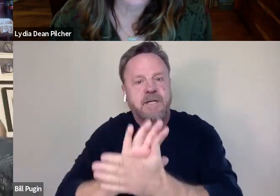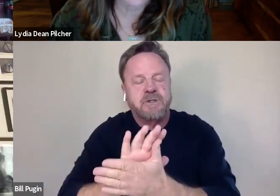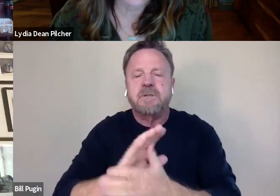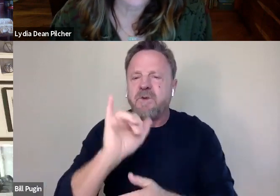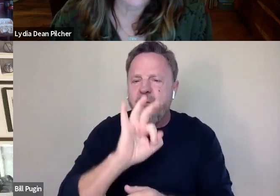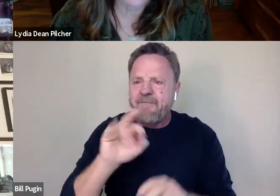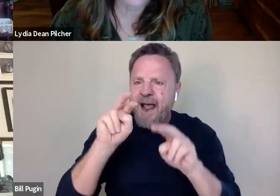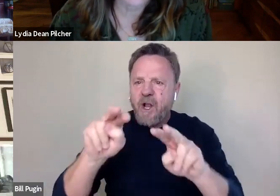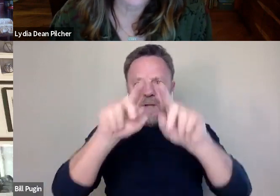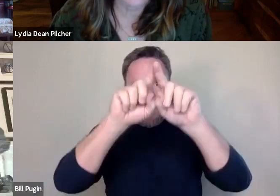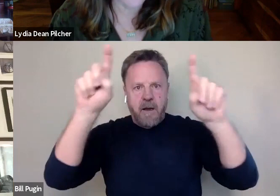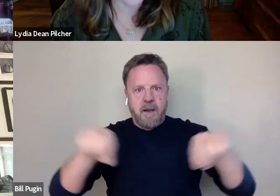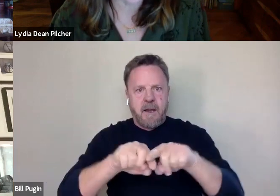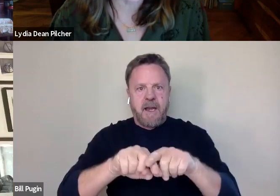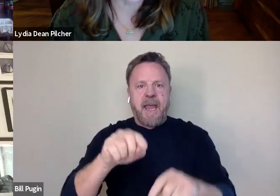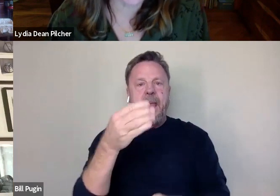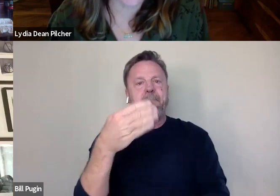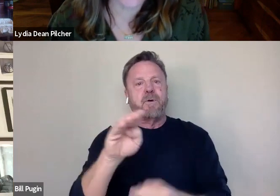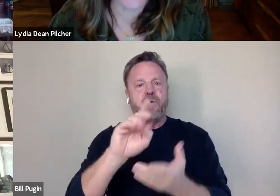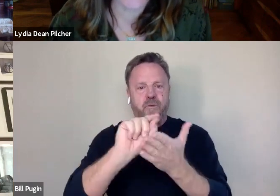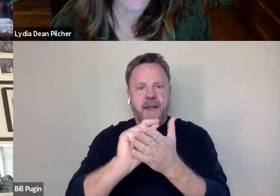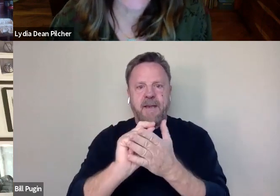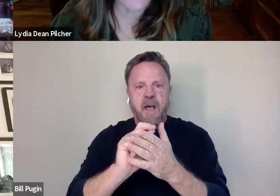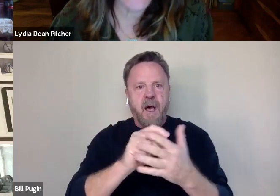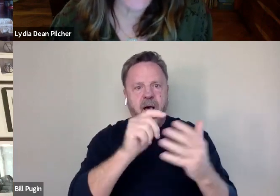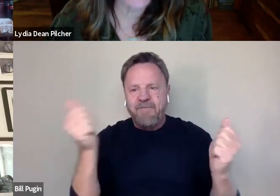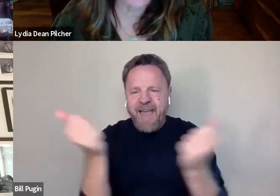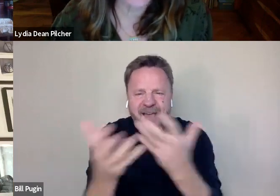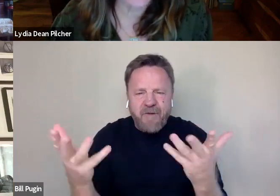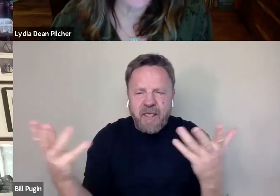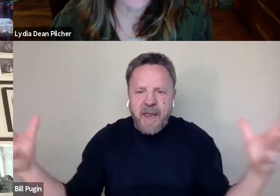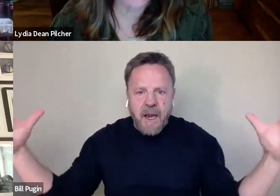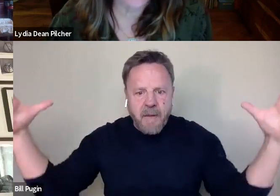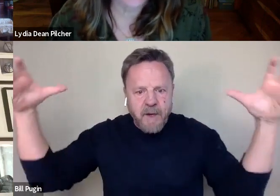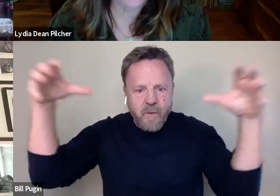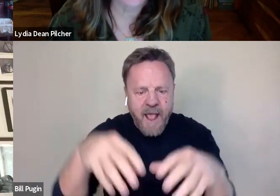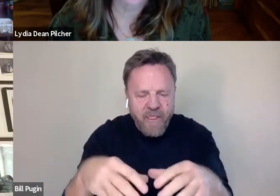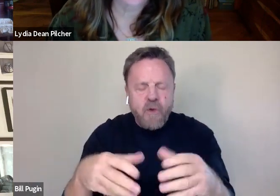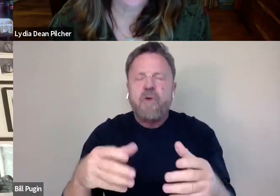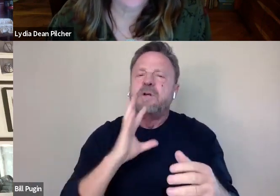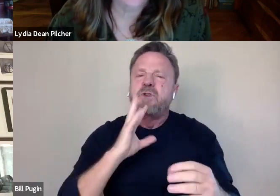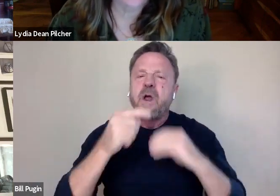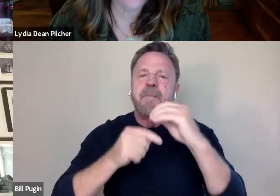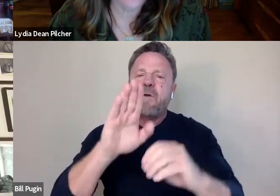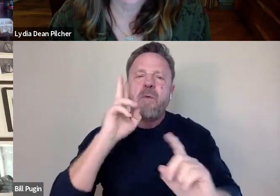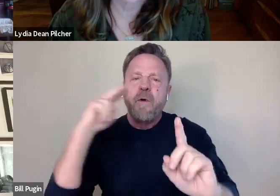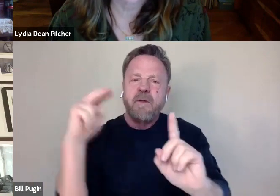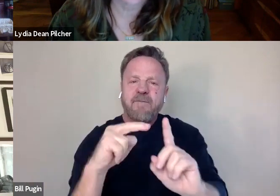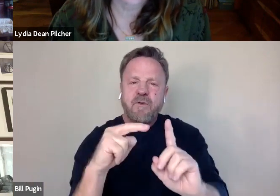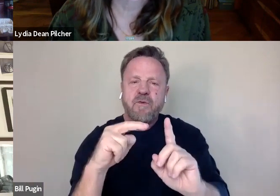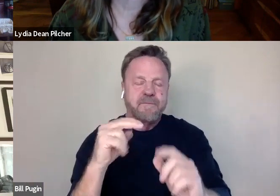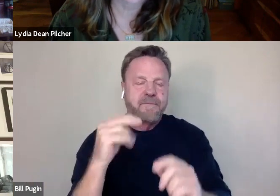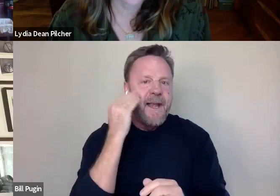at like a map, a blueprint of all these components coming together, talk about your point of view. And I know this is